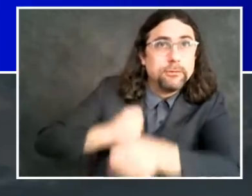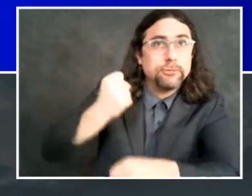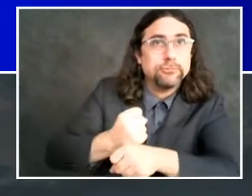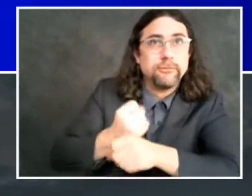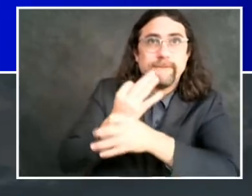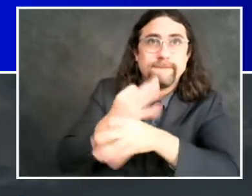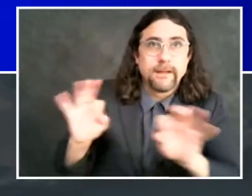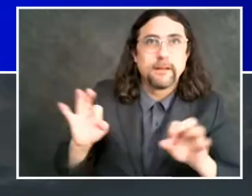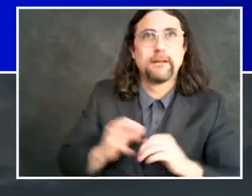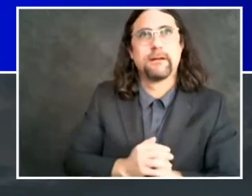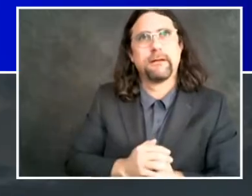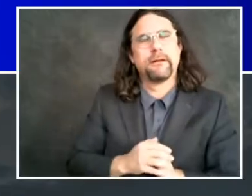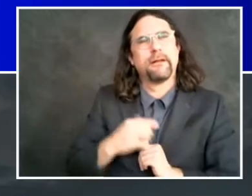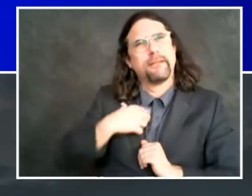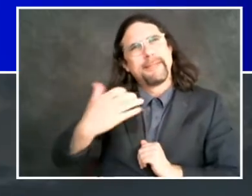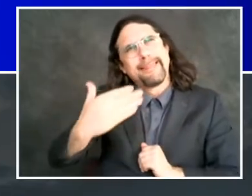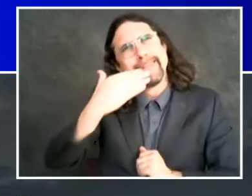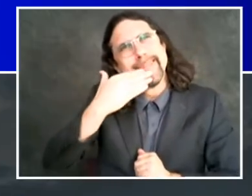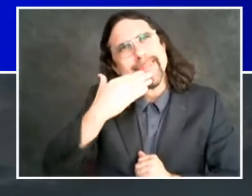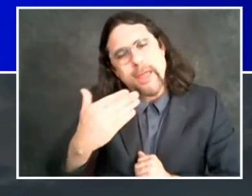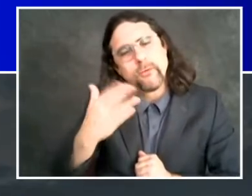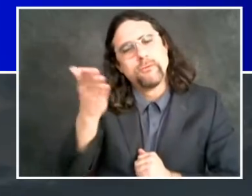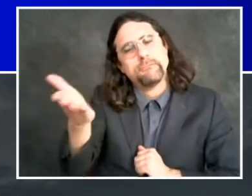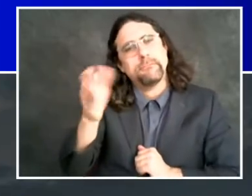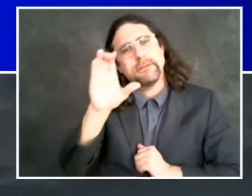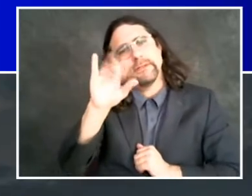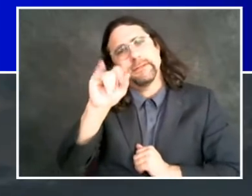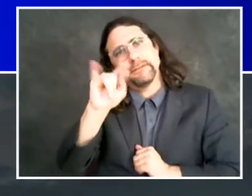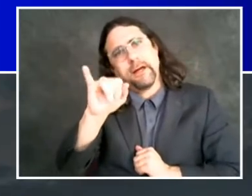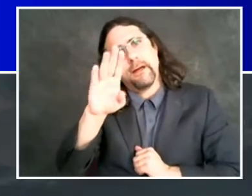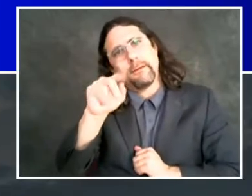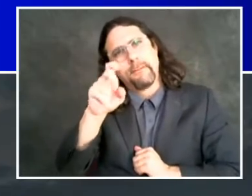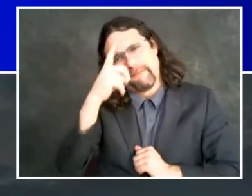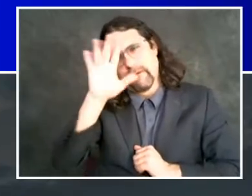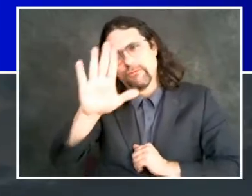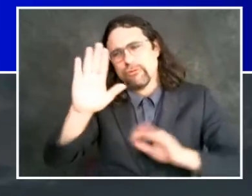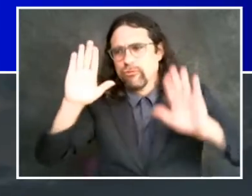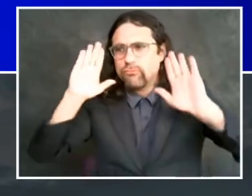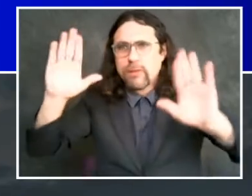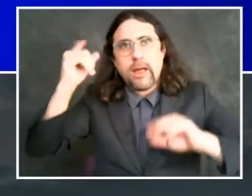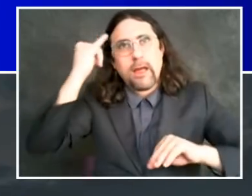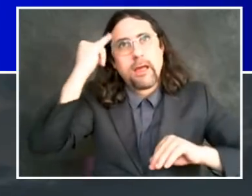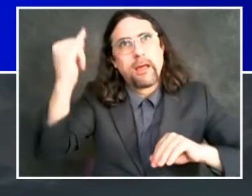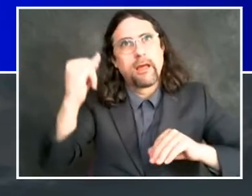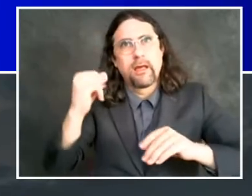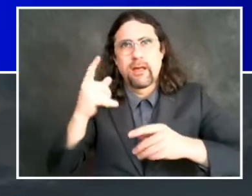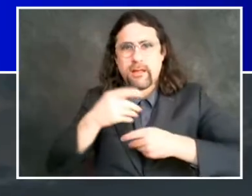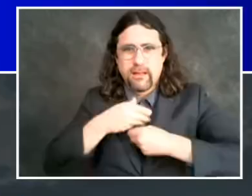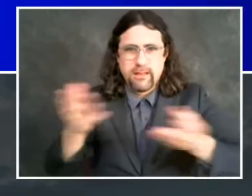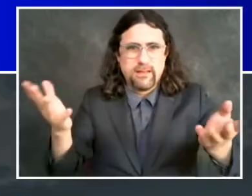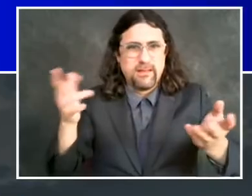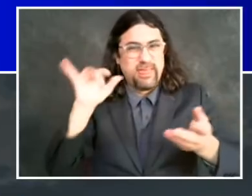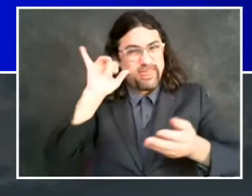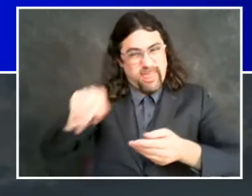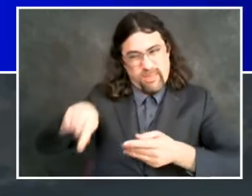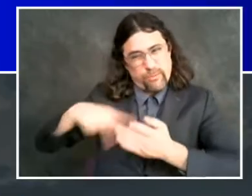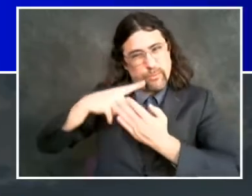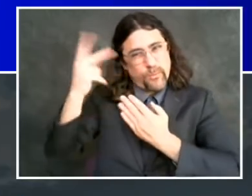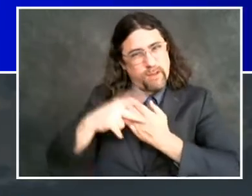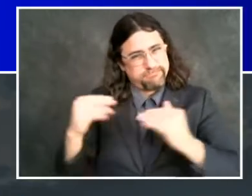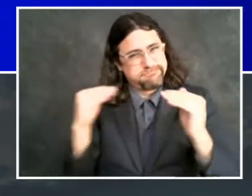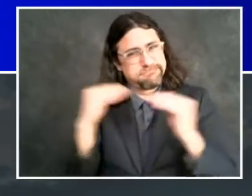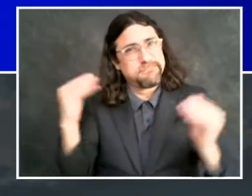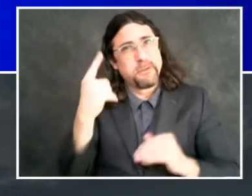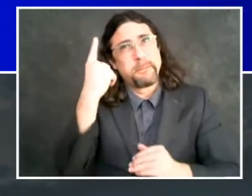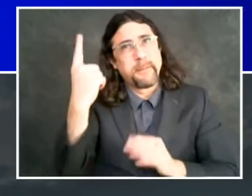million to fund this program. This is going to be fantastic for helping people get around who